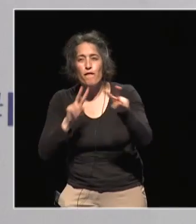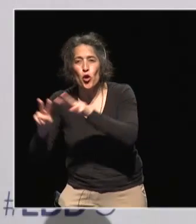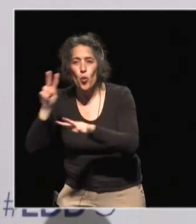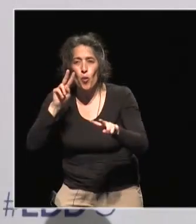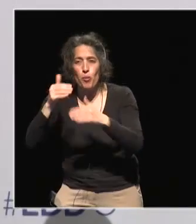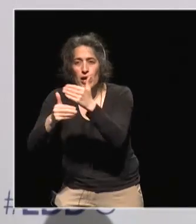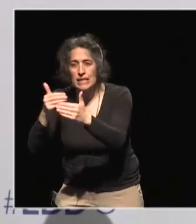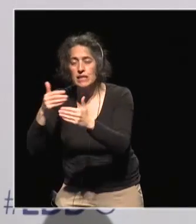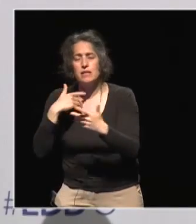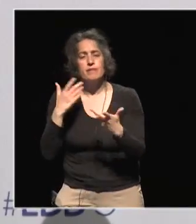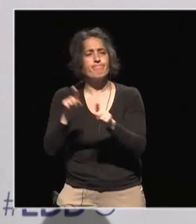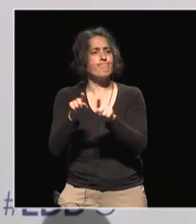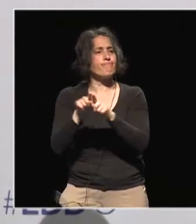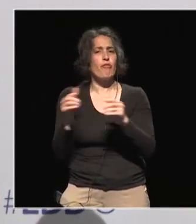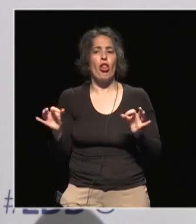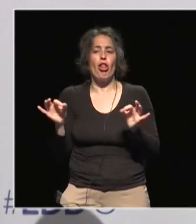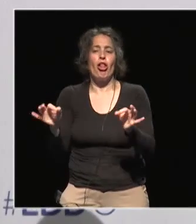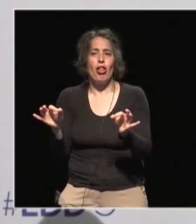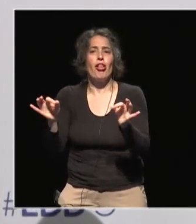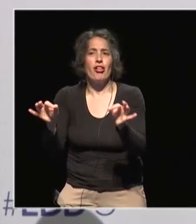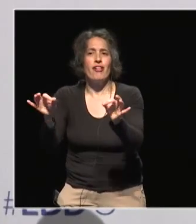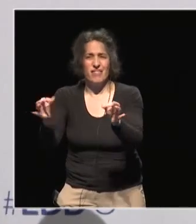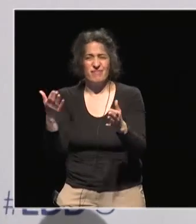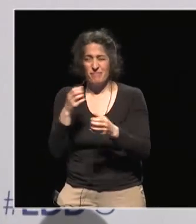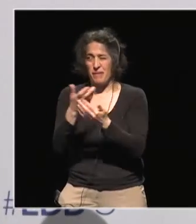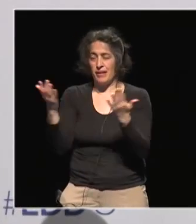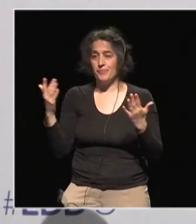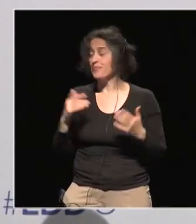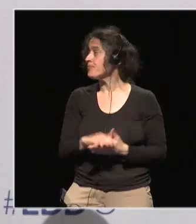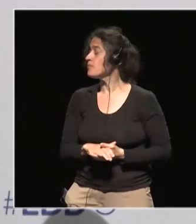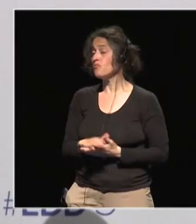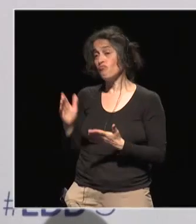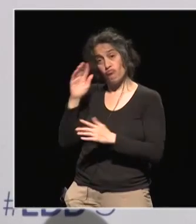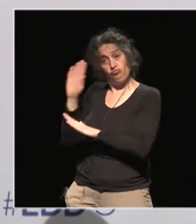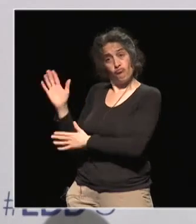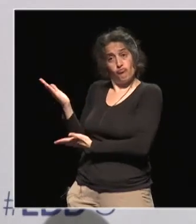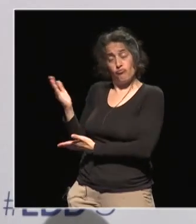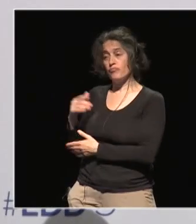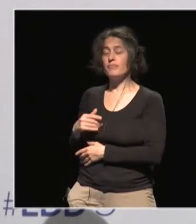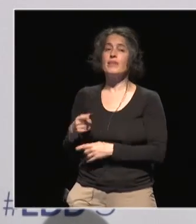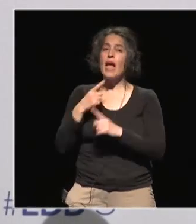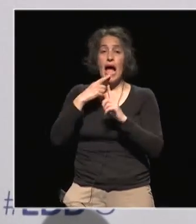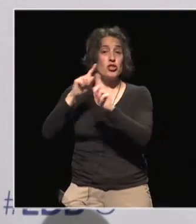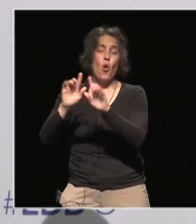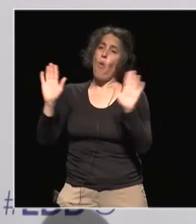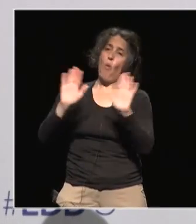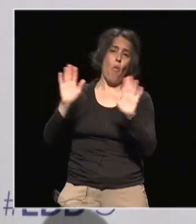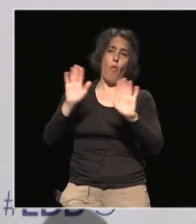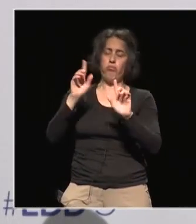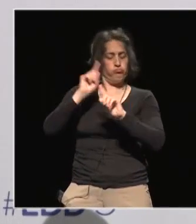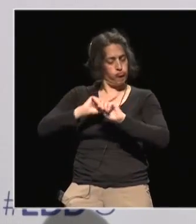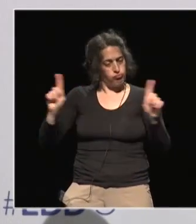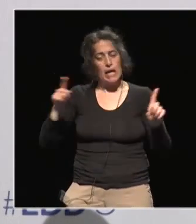with that statement, because what is it that we learned in Europe when we have now some more than 10 years of climate